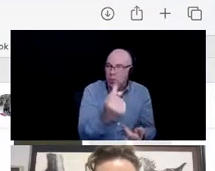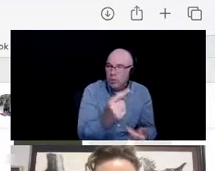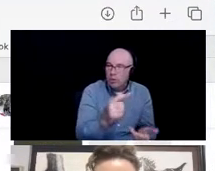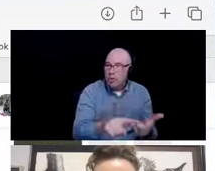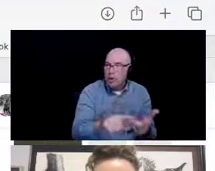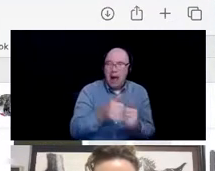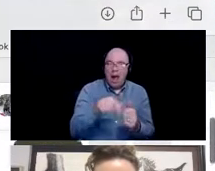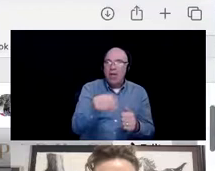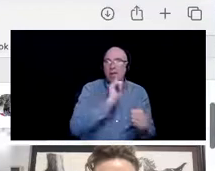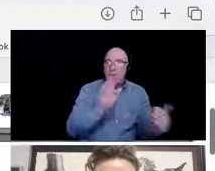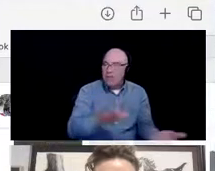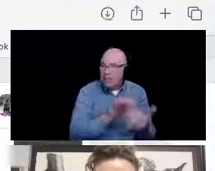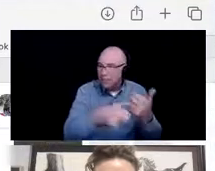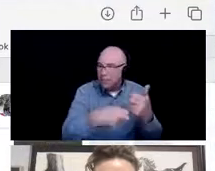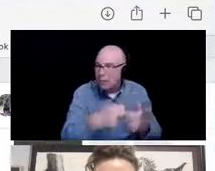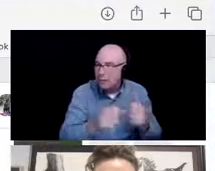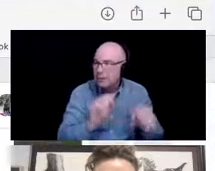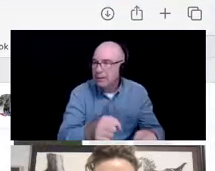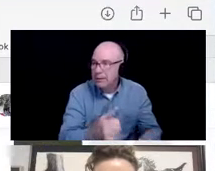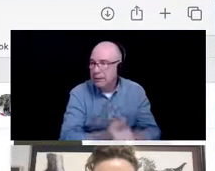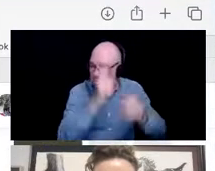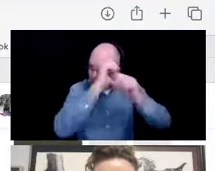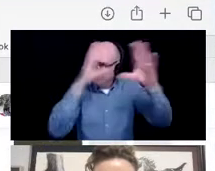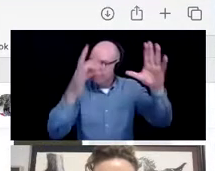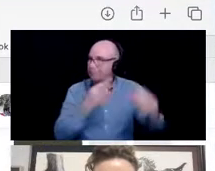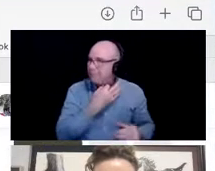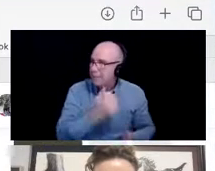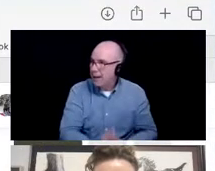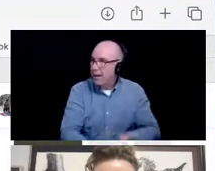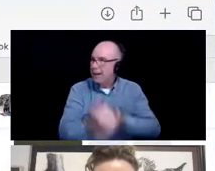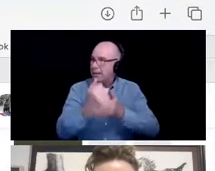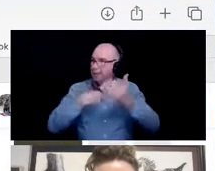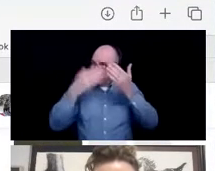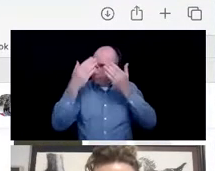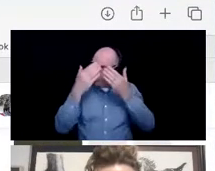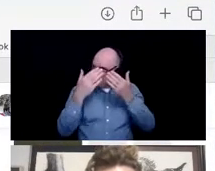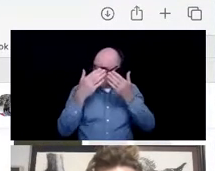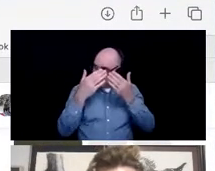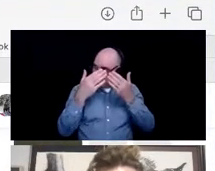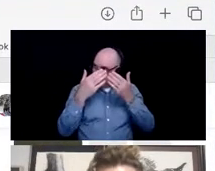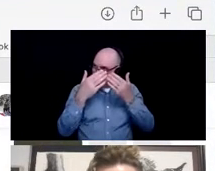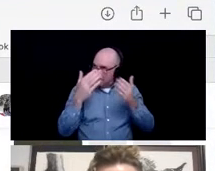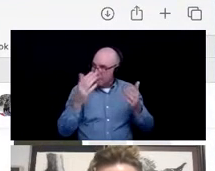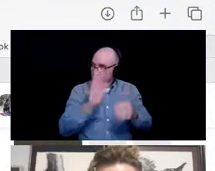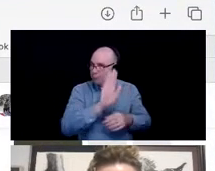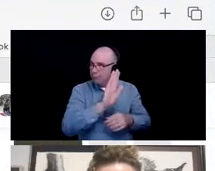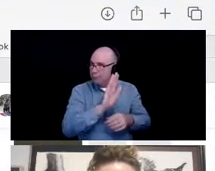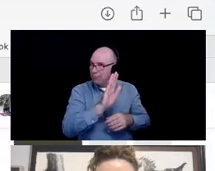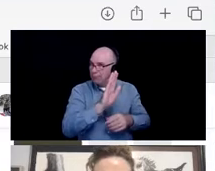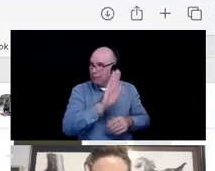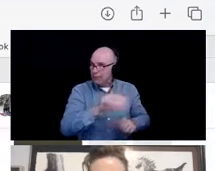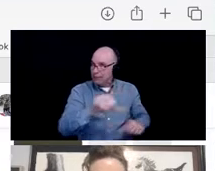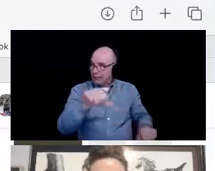they would approach this, that allows you to get curious. That allows you, science has proven